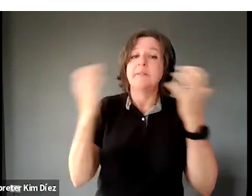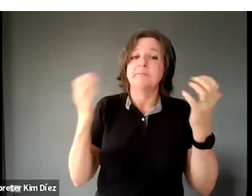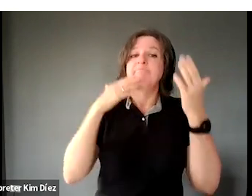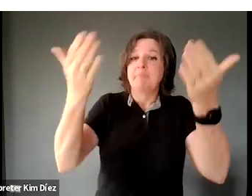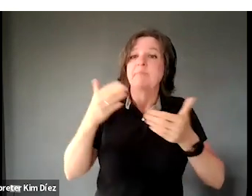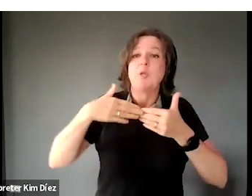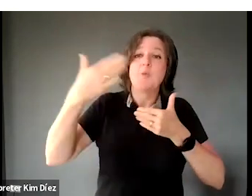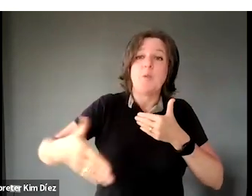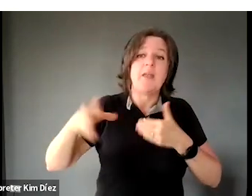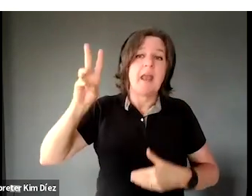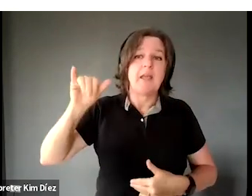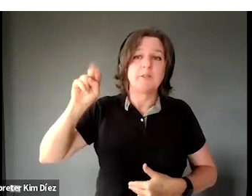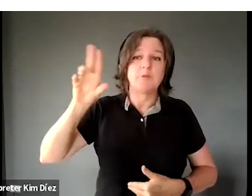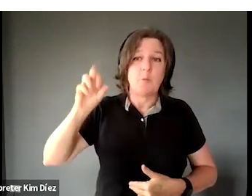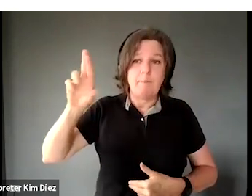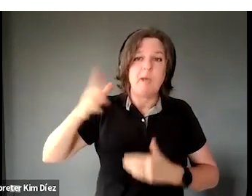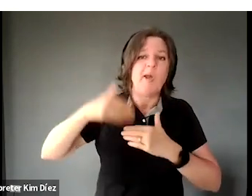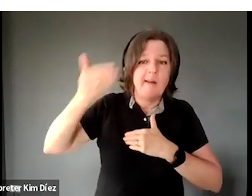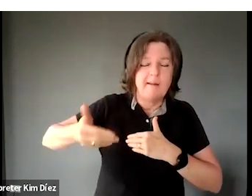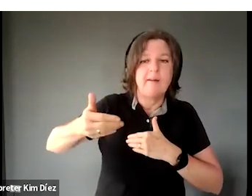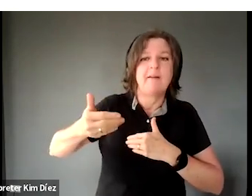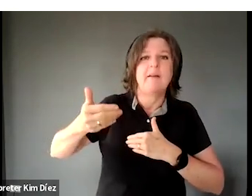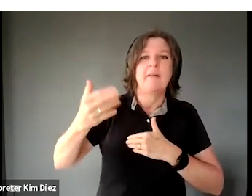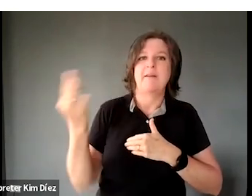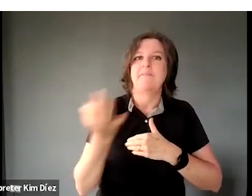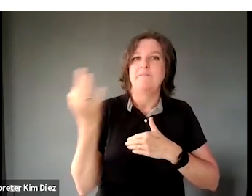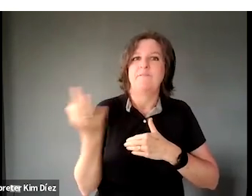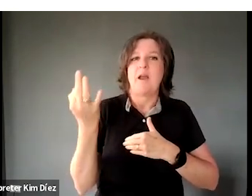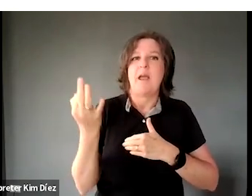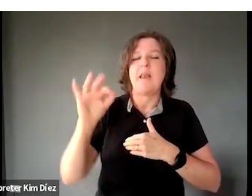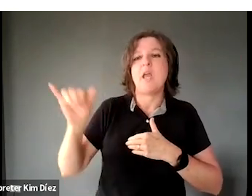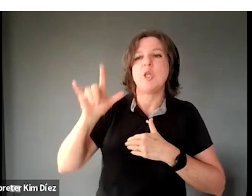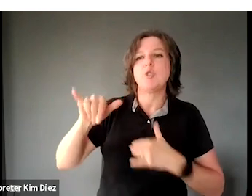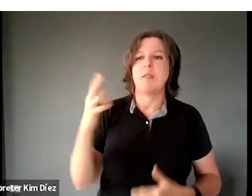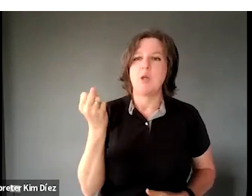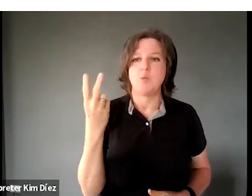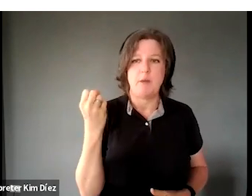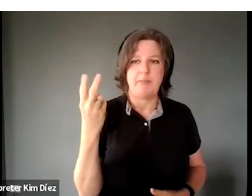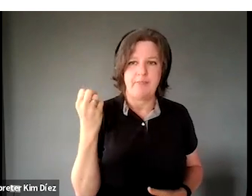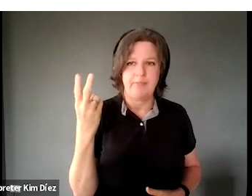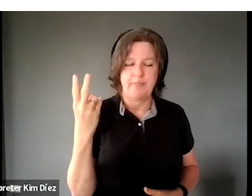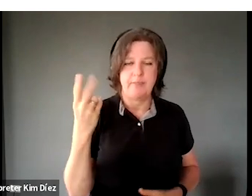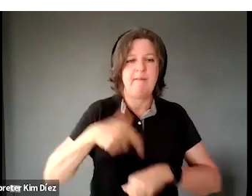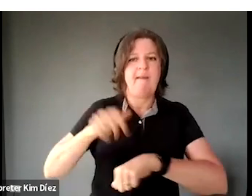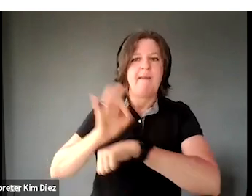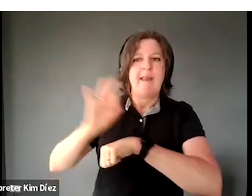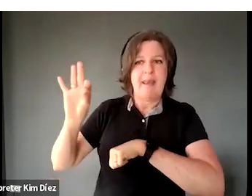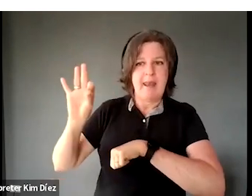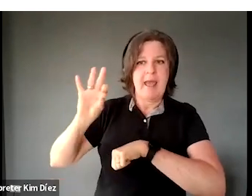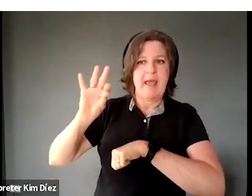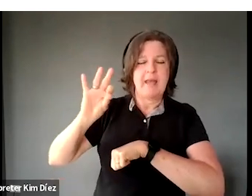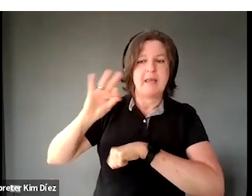cadmium and cacao. Thank you so much, and I want to invite you to the next webinar